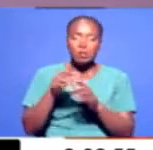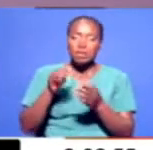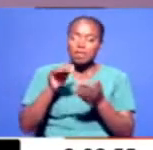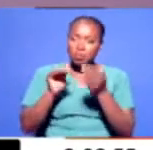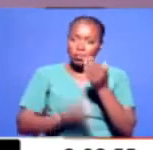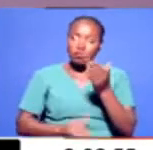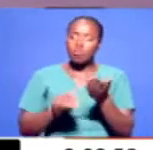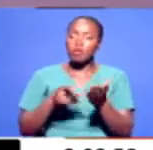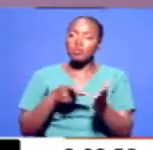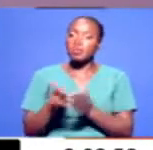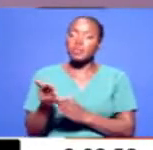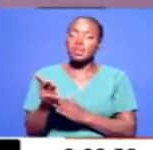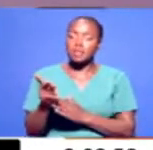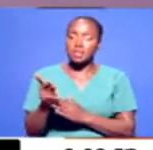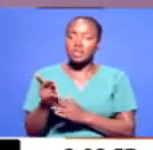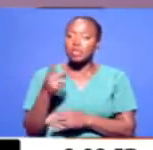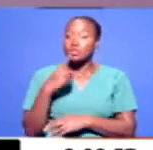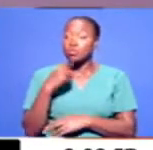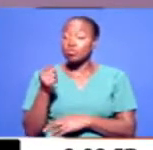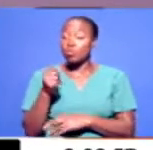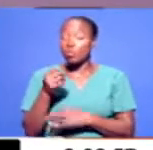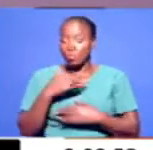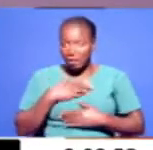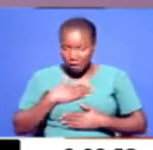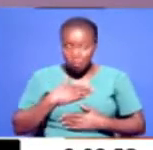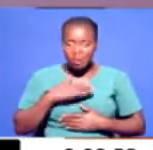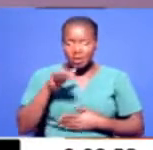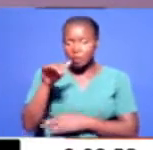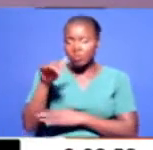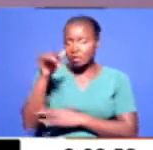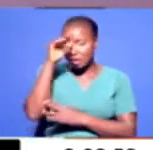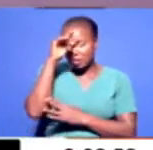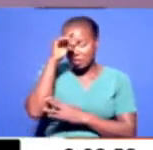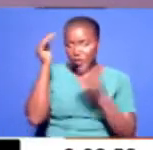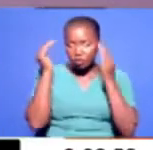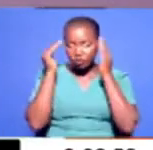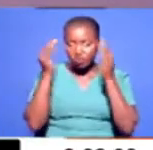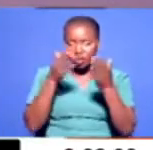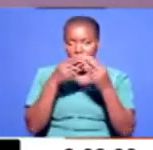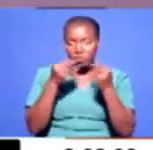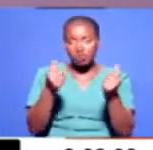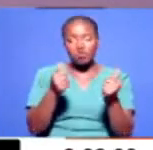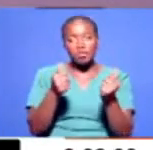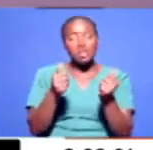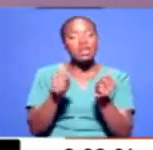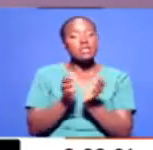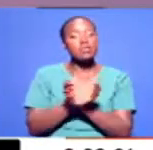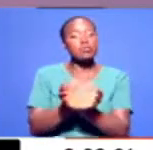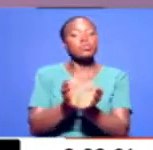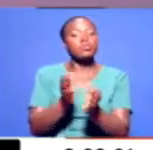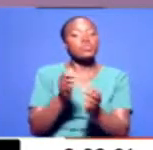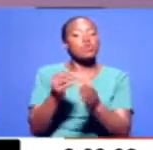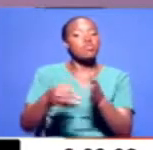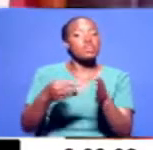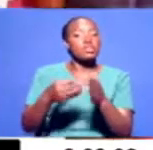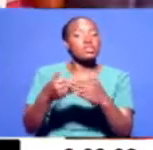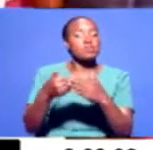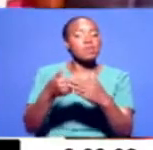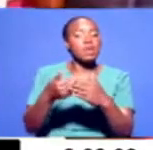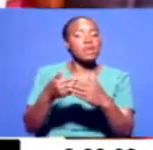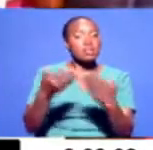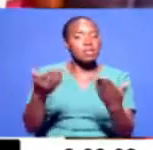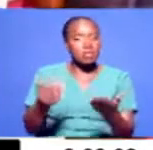scale. So we do humbly request the government to focus on addressing the push factors behind the high cost of